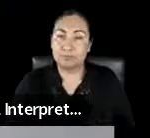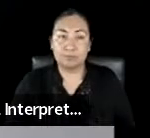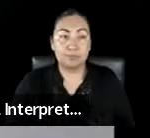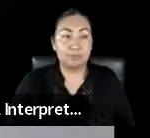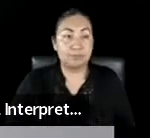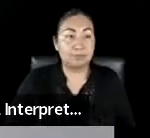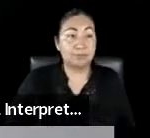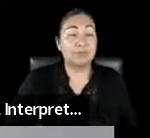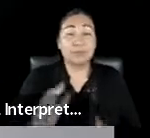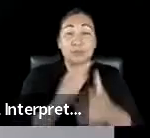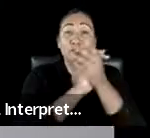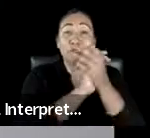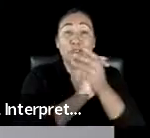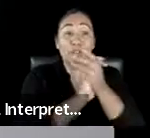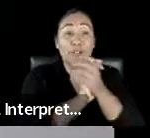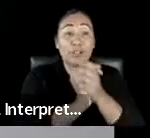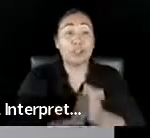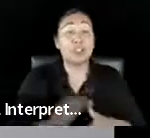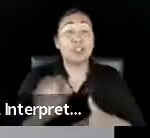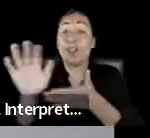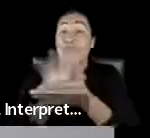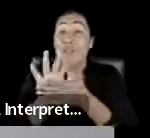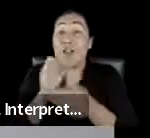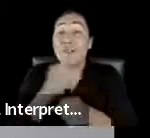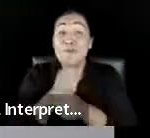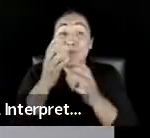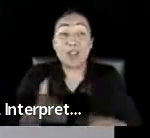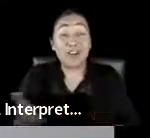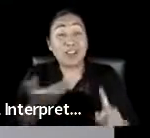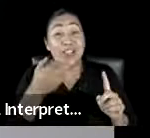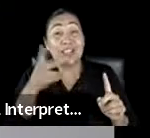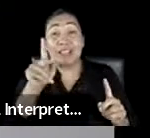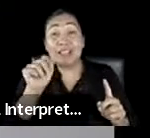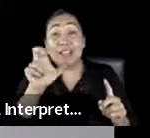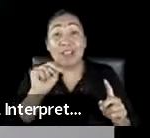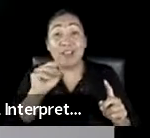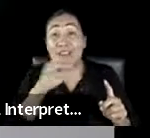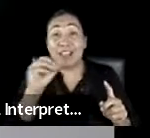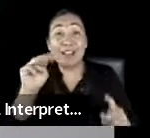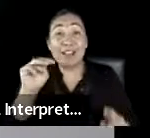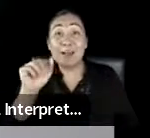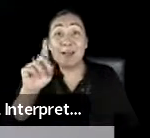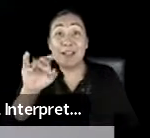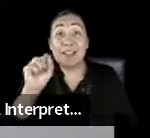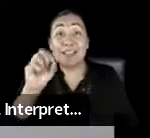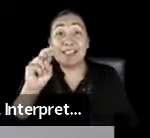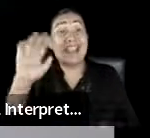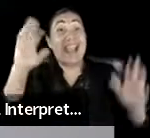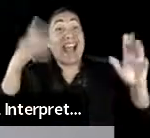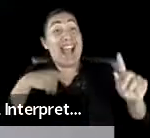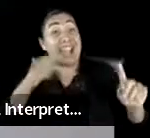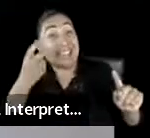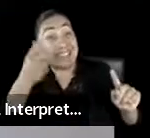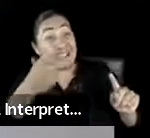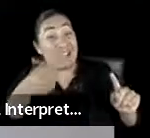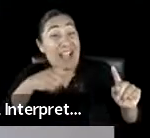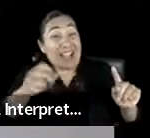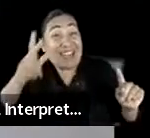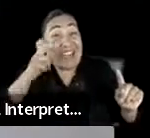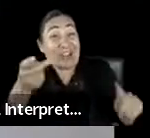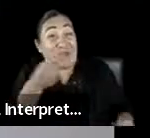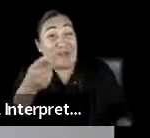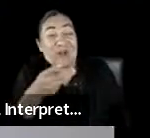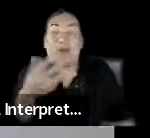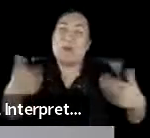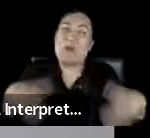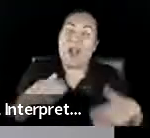And congratulations to our filmmakers, Karen Suarez, Madison Lamb. I can see you, I can hear you. You two delightful